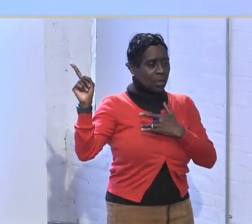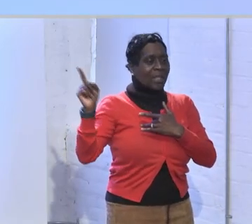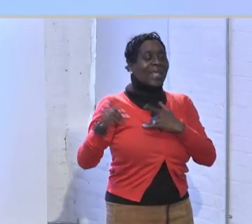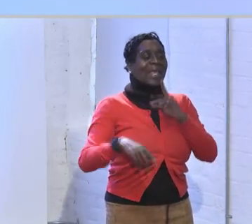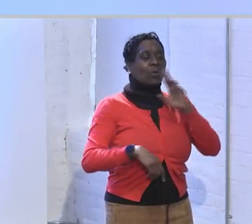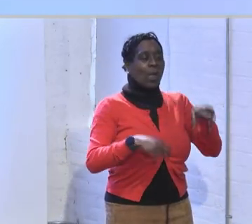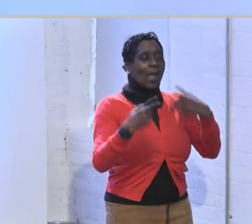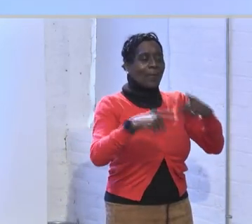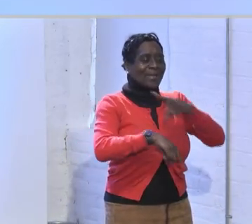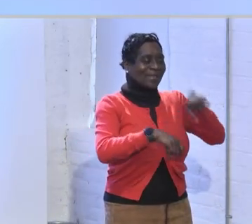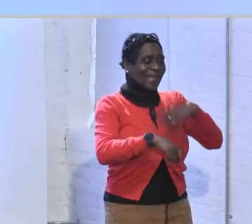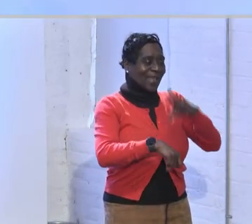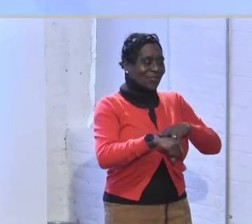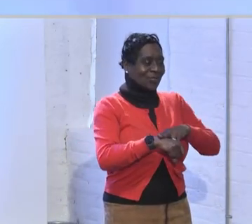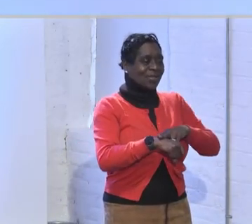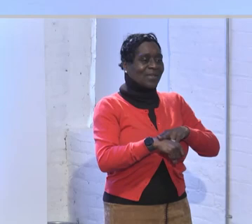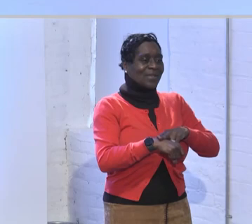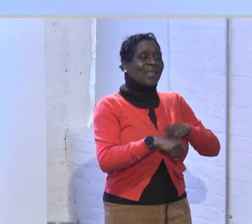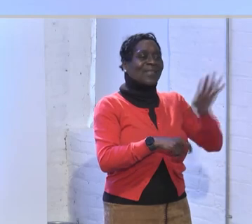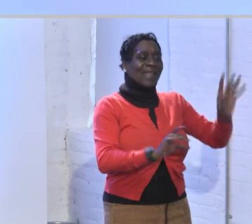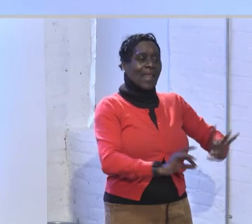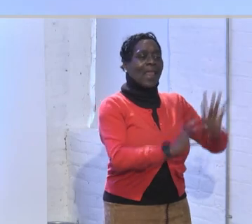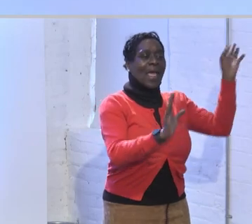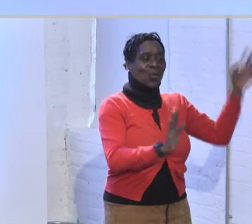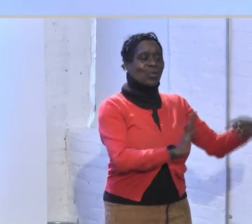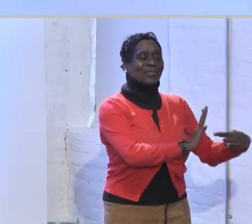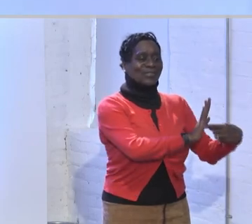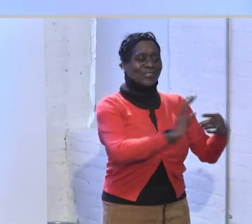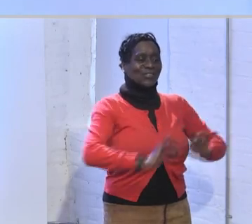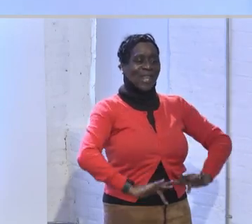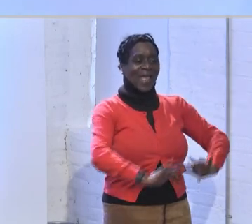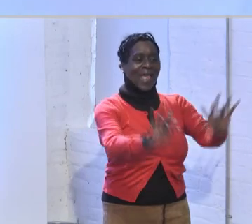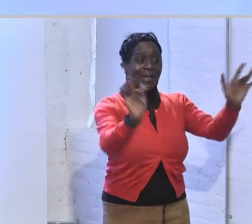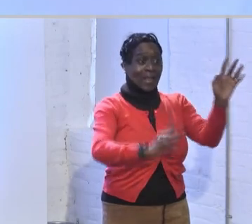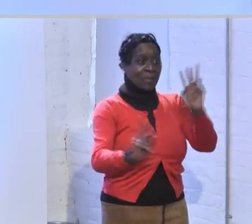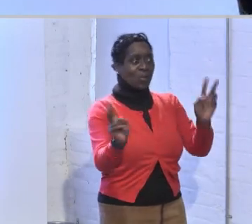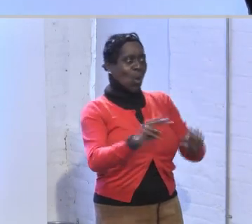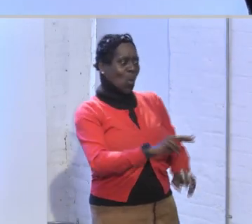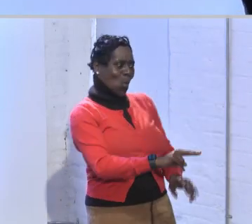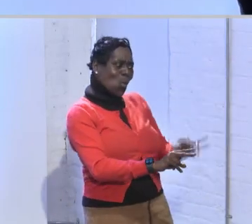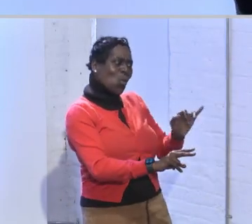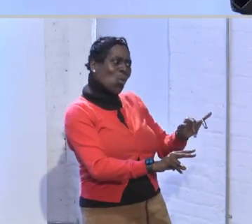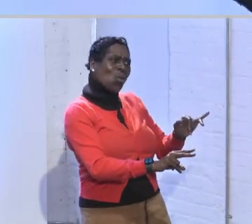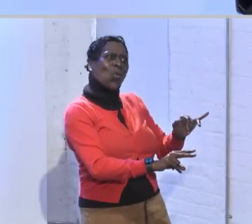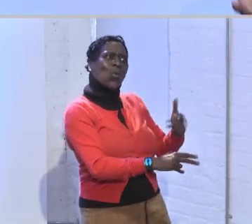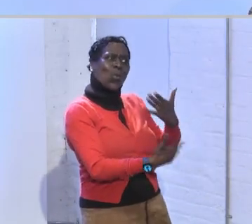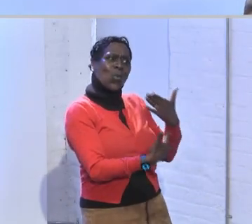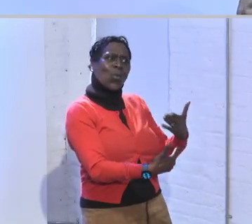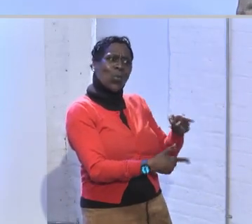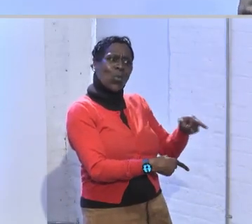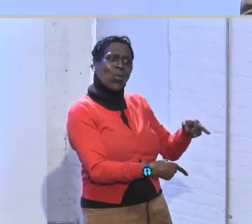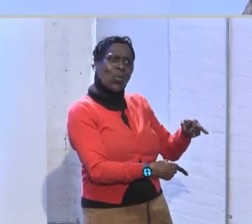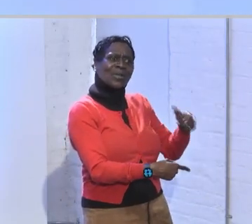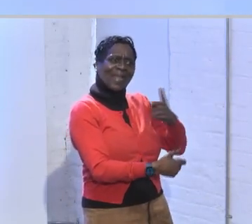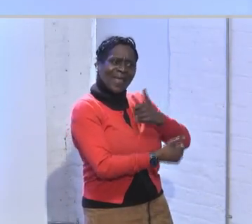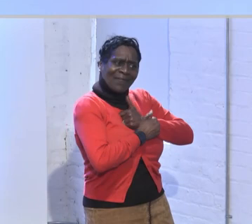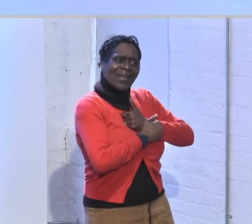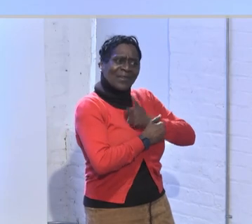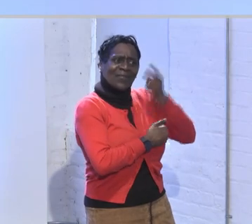naturally? They're going to let their light shine. And people around them are going to go, wow, they have a love for